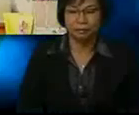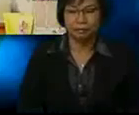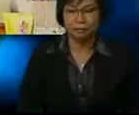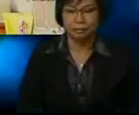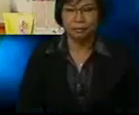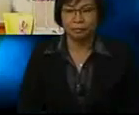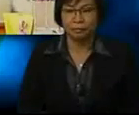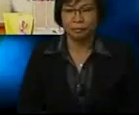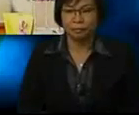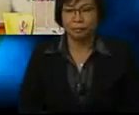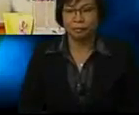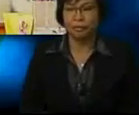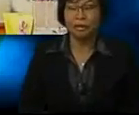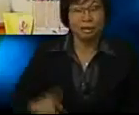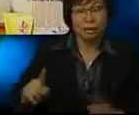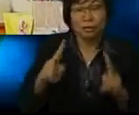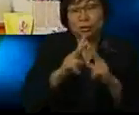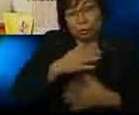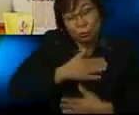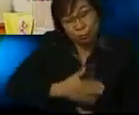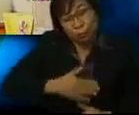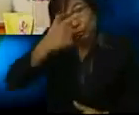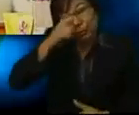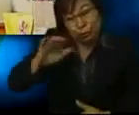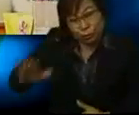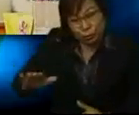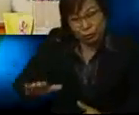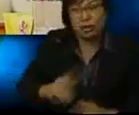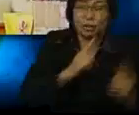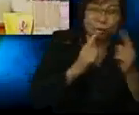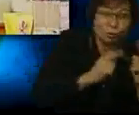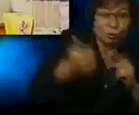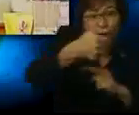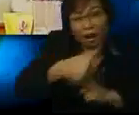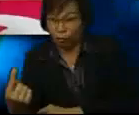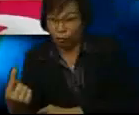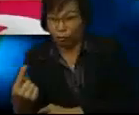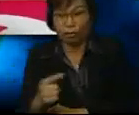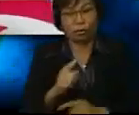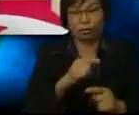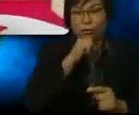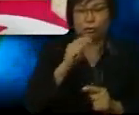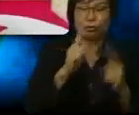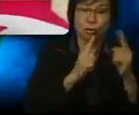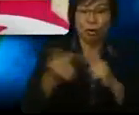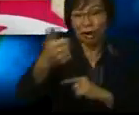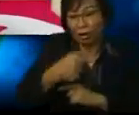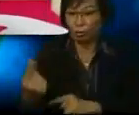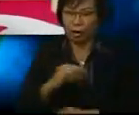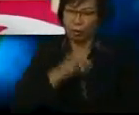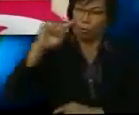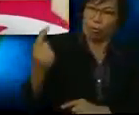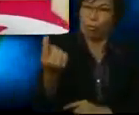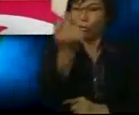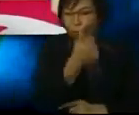He's so cool because he can talk to animals. But don't tell anyone. I'm the only one in this family